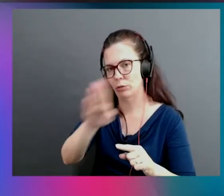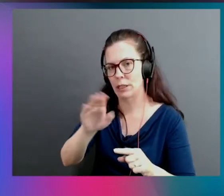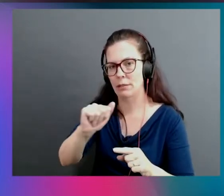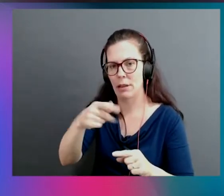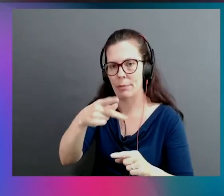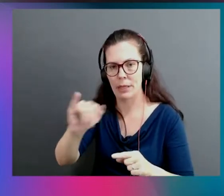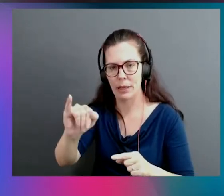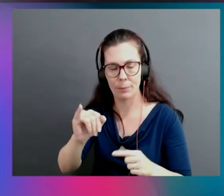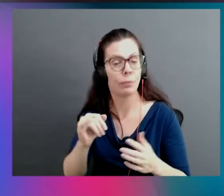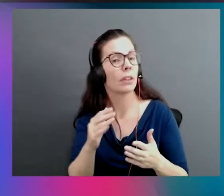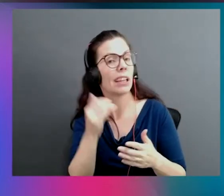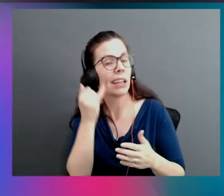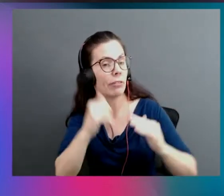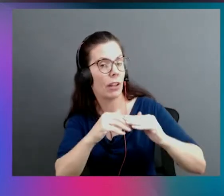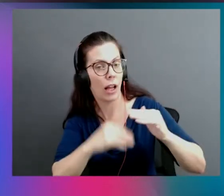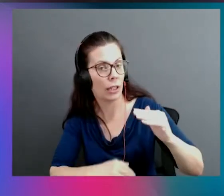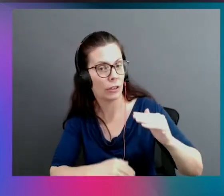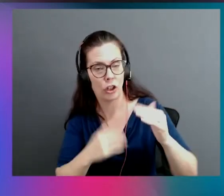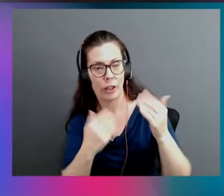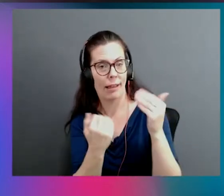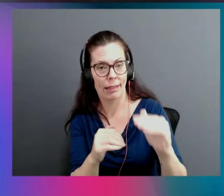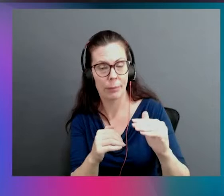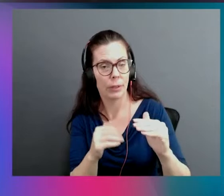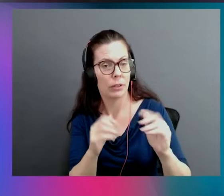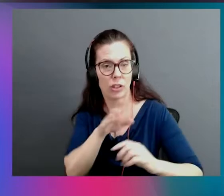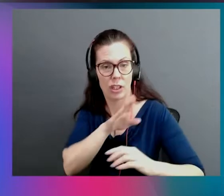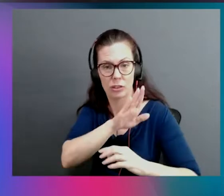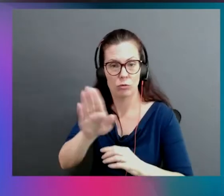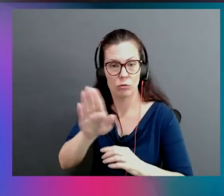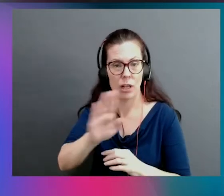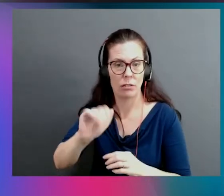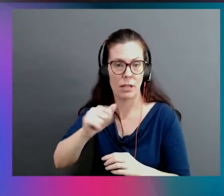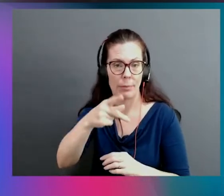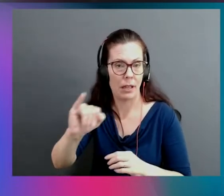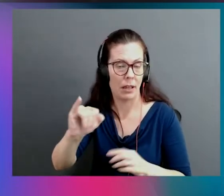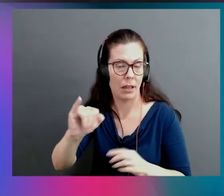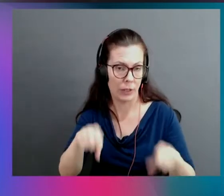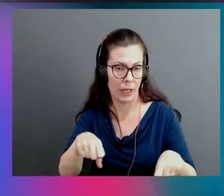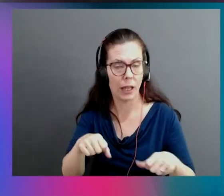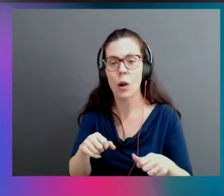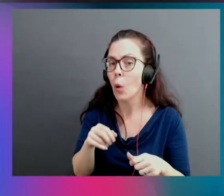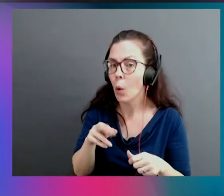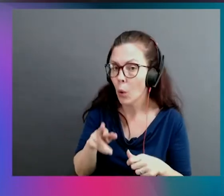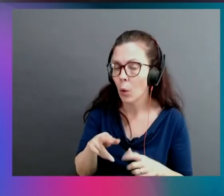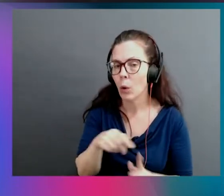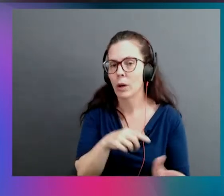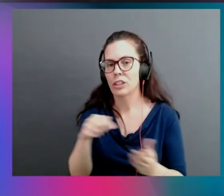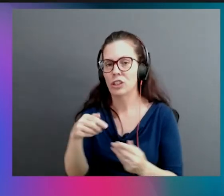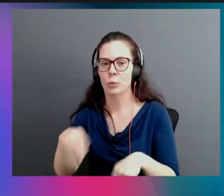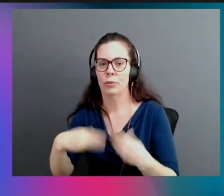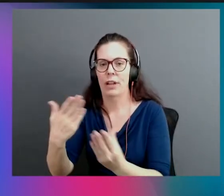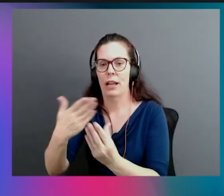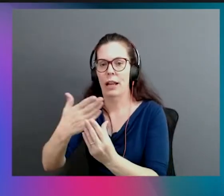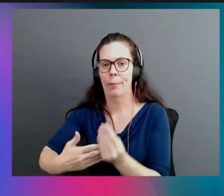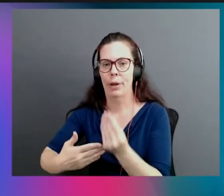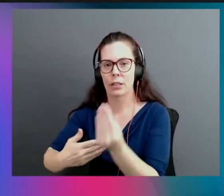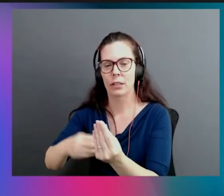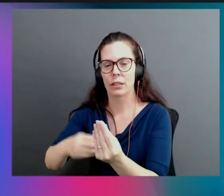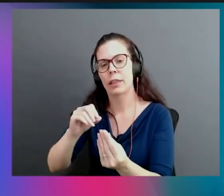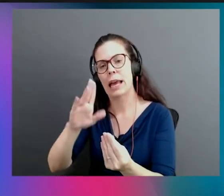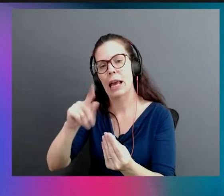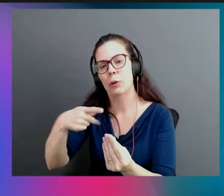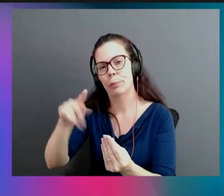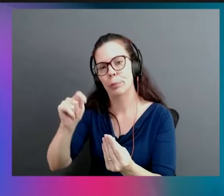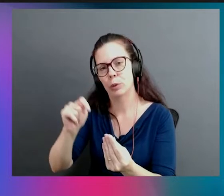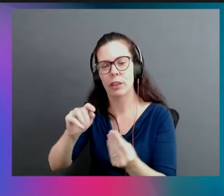if it's under a certain character limit, you can just send direct to the API. Otherwise, you have to give it a bucket that it'll output the MP3 to,